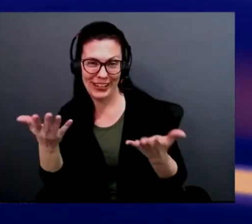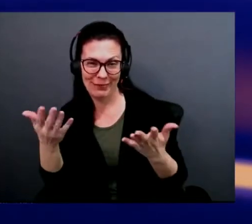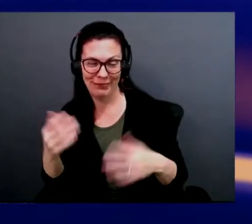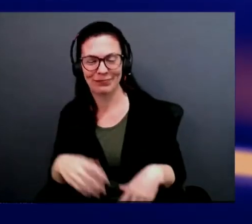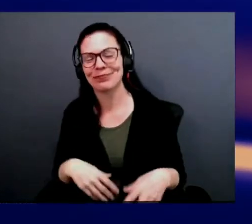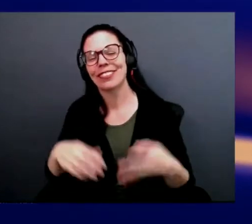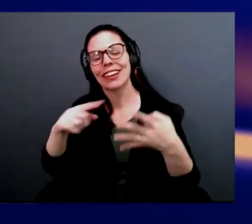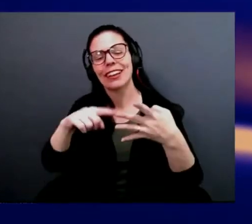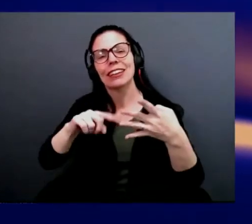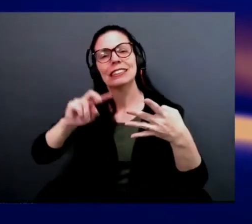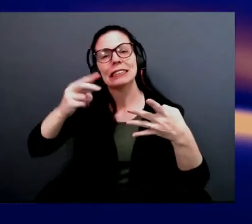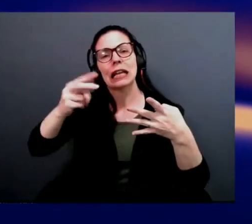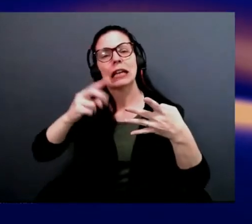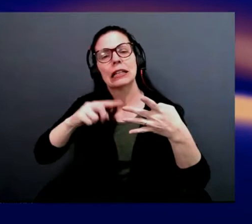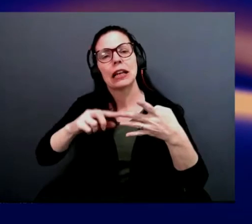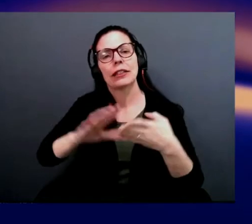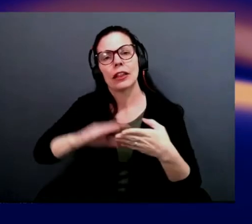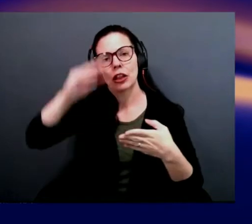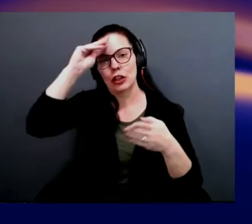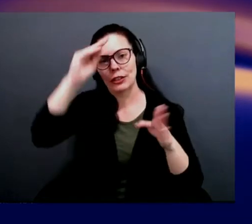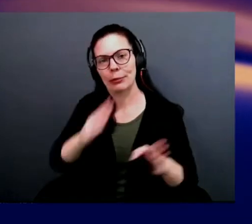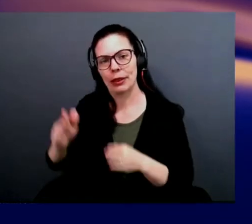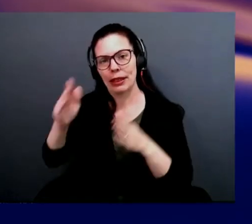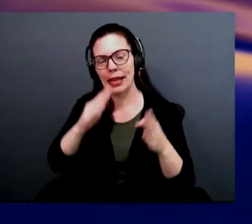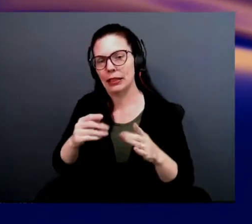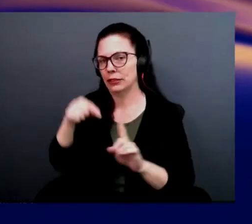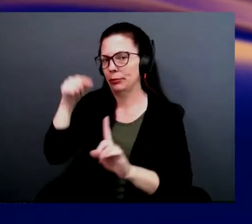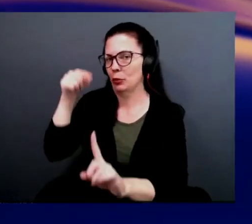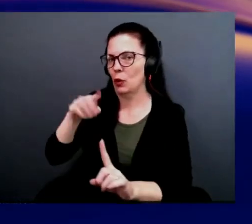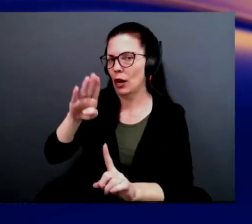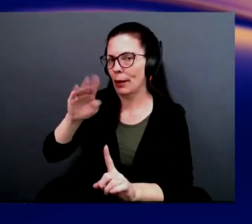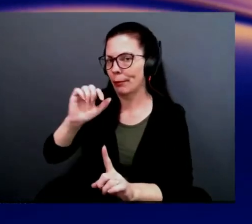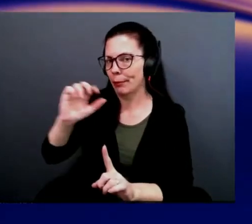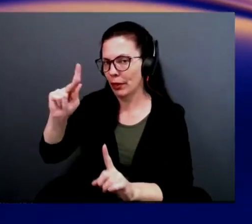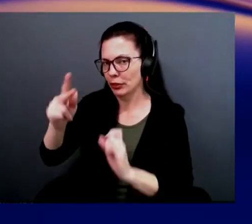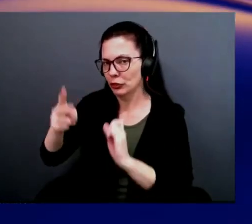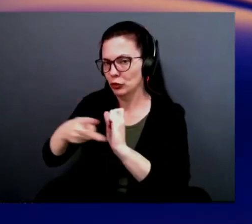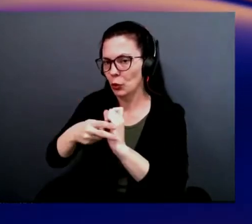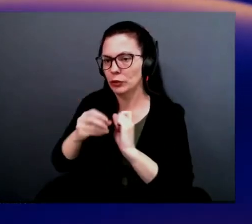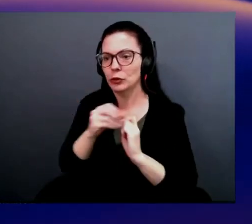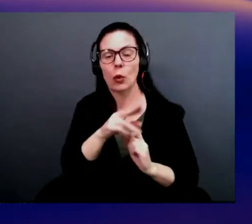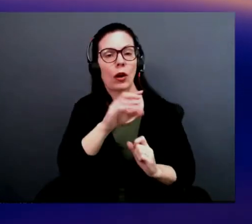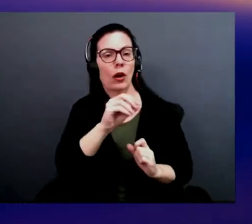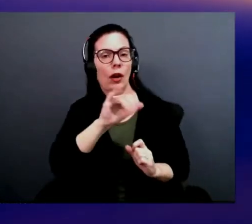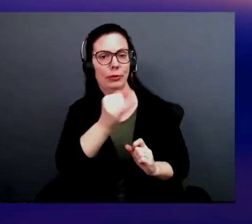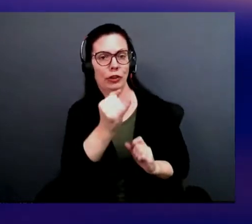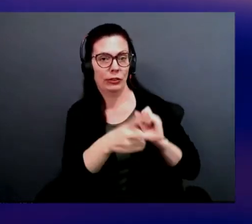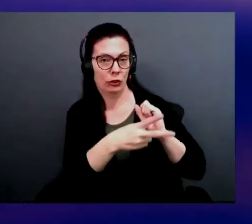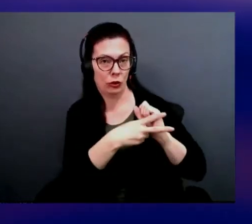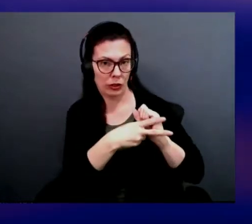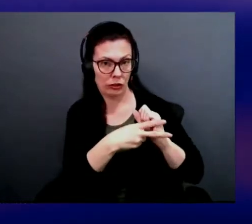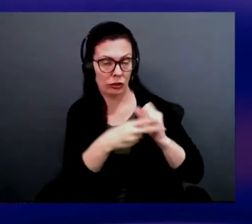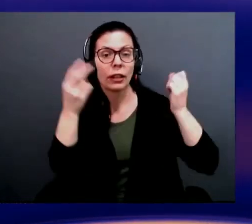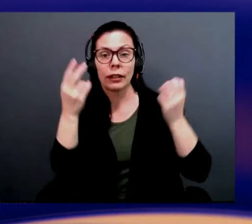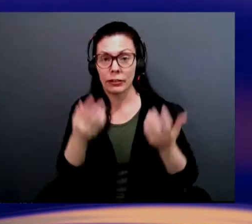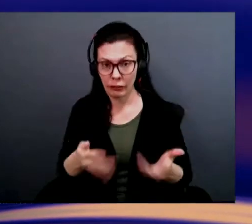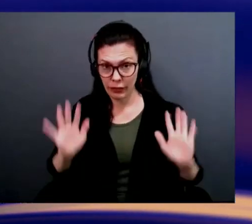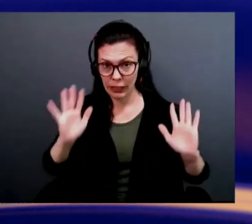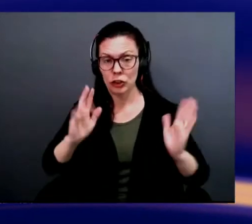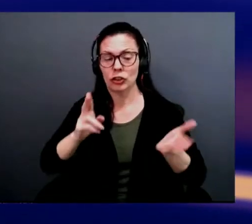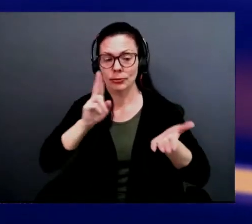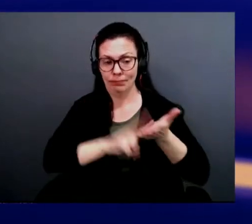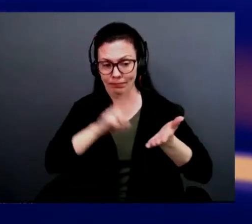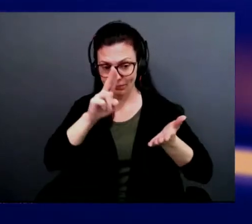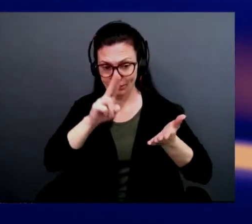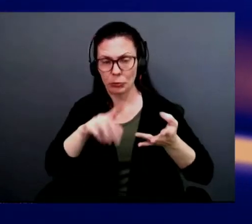into the learning plans respectively for block storage or object storage. After you've enrolled, at the end of that learning plan will be